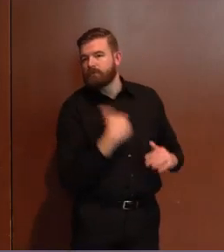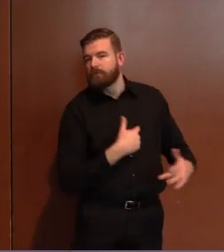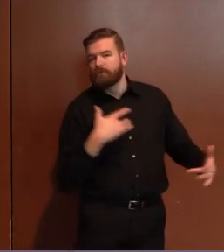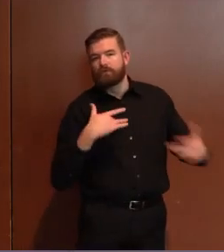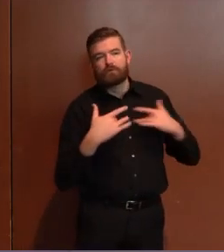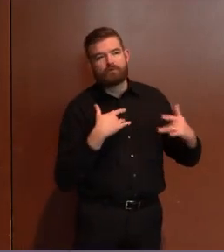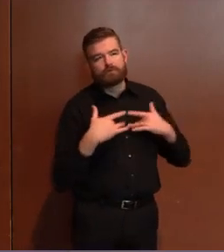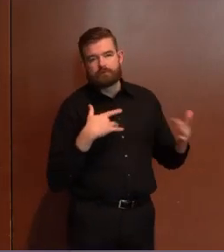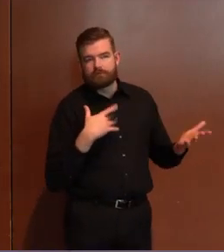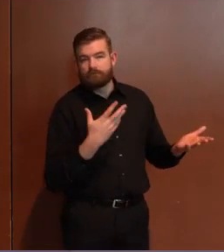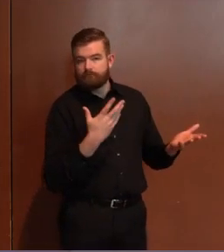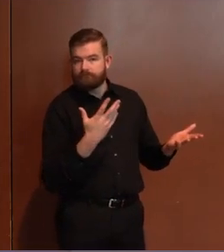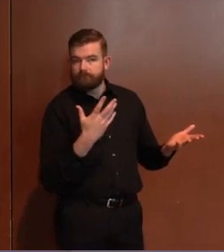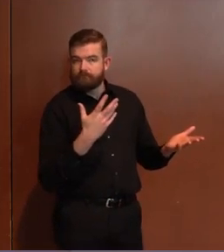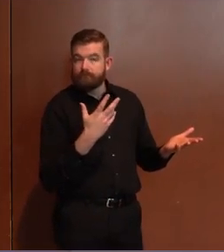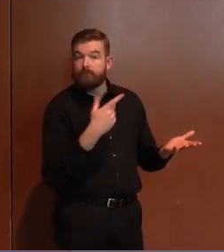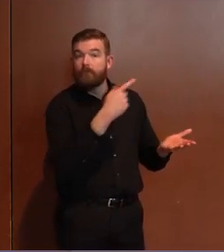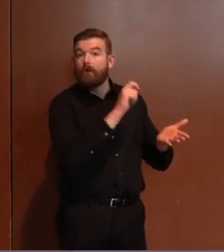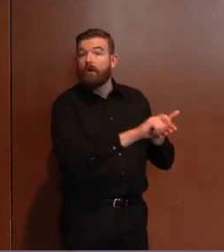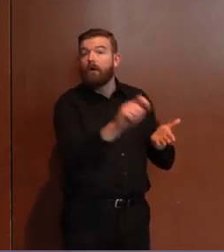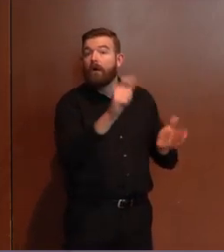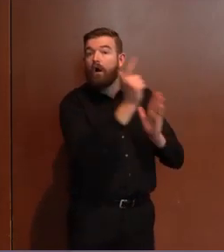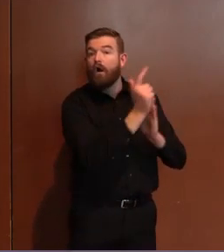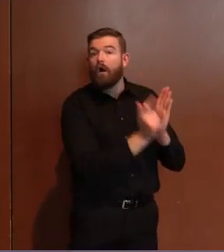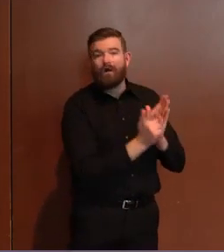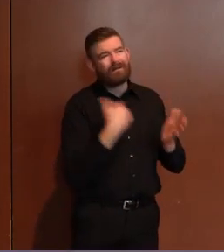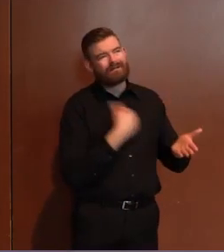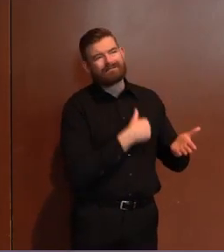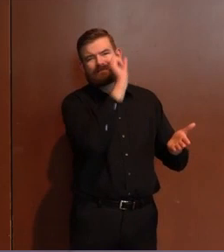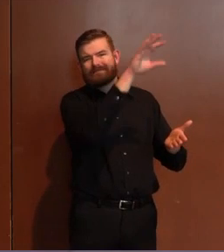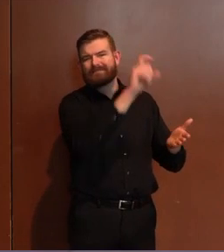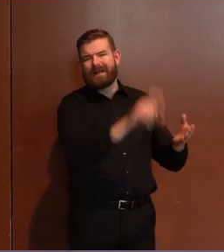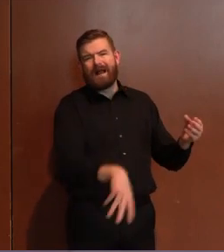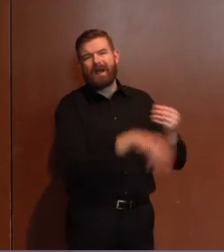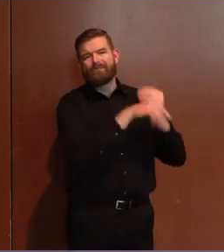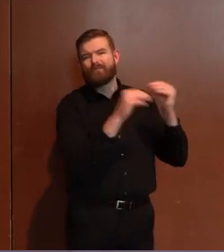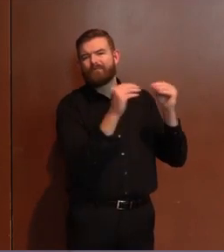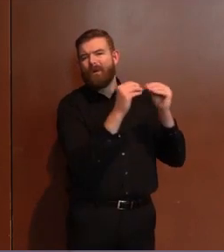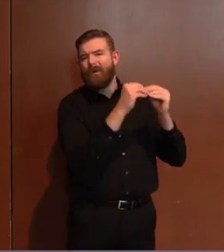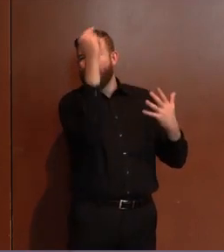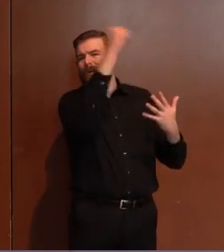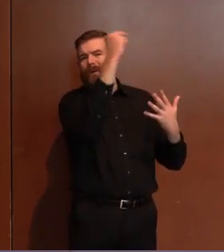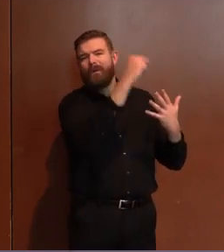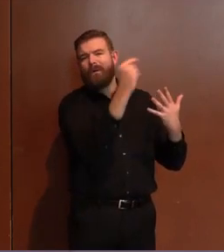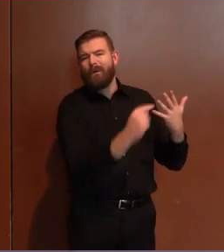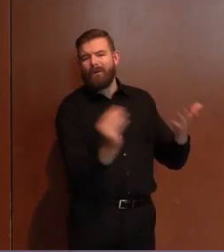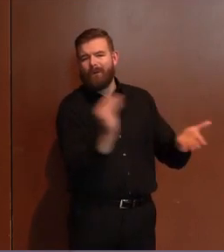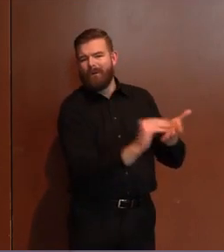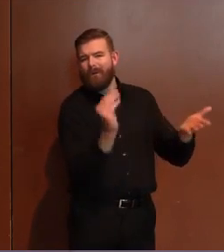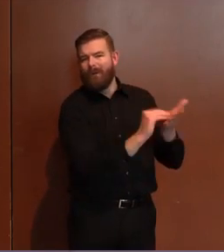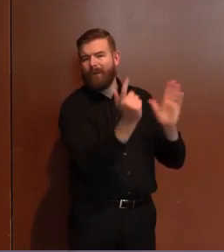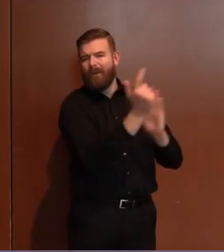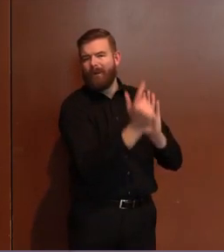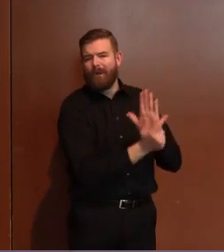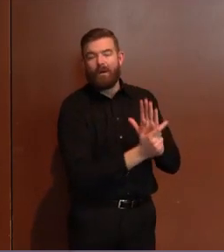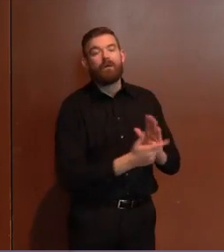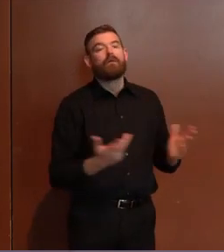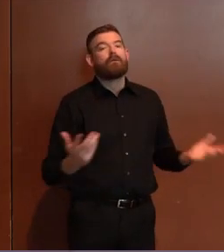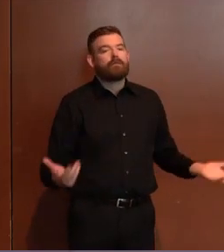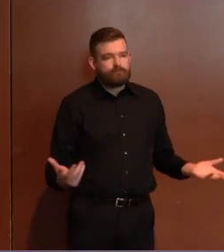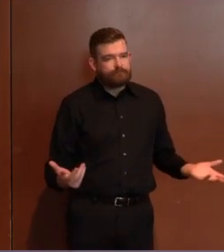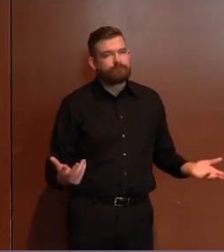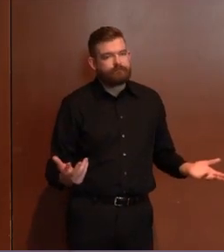both chambers, in Congress, as well as to the administration. It's too early to tell. We need maximum flexibility, or we